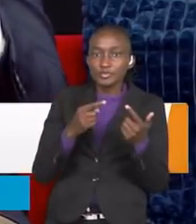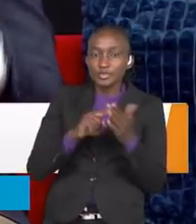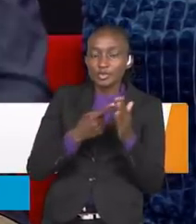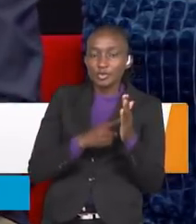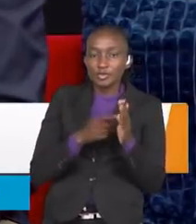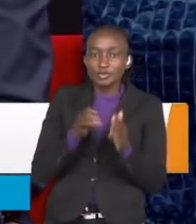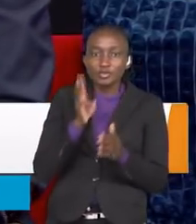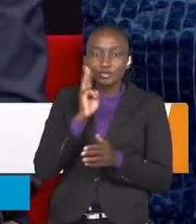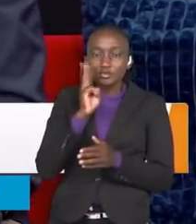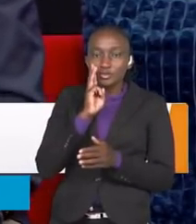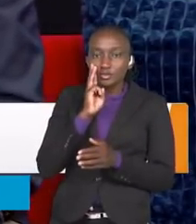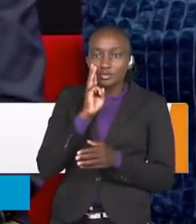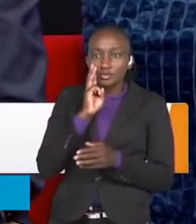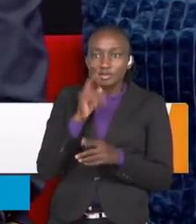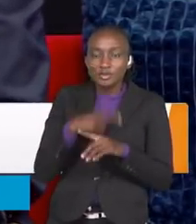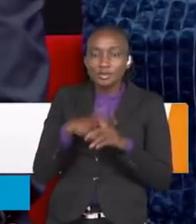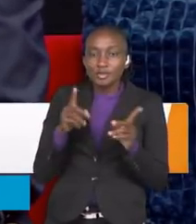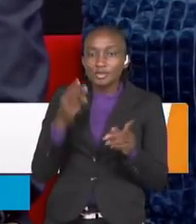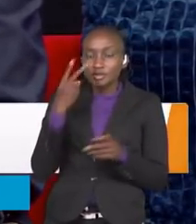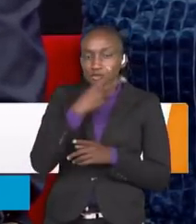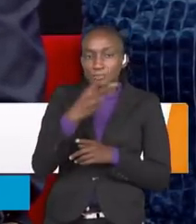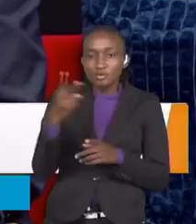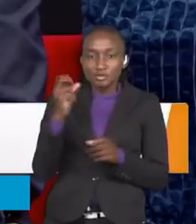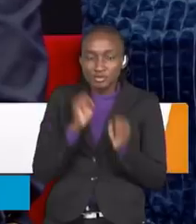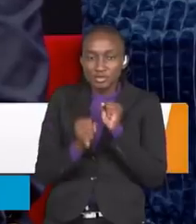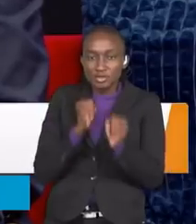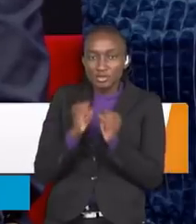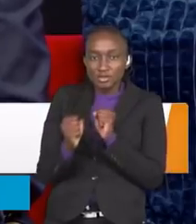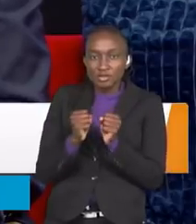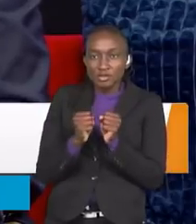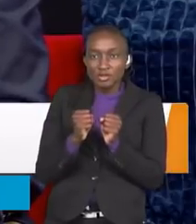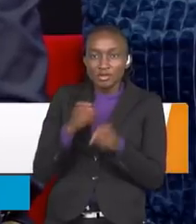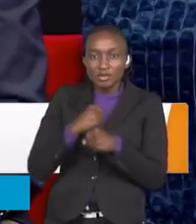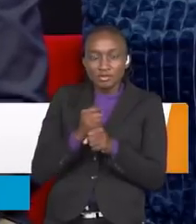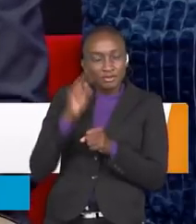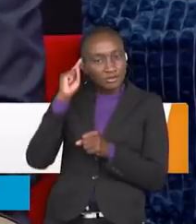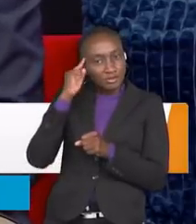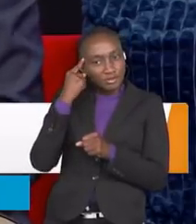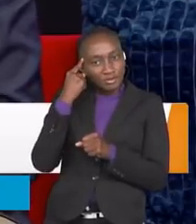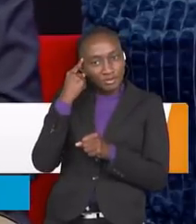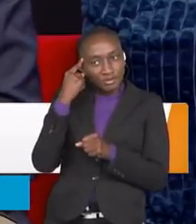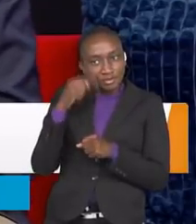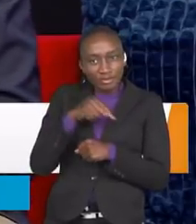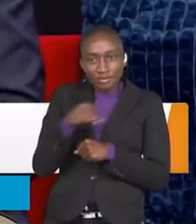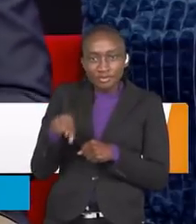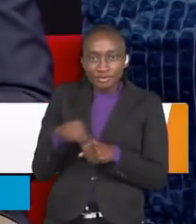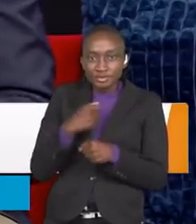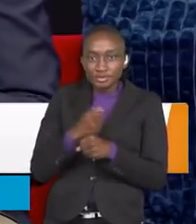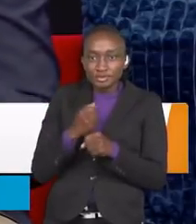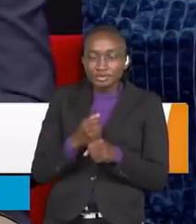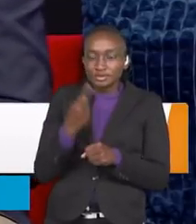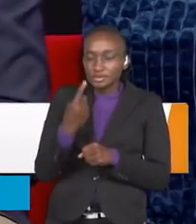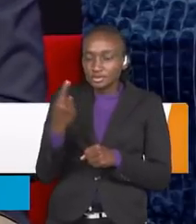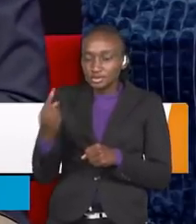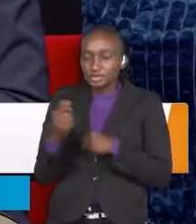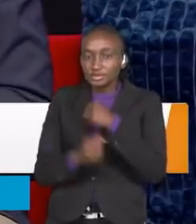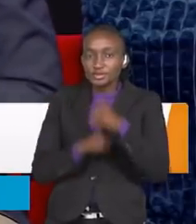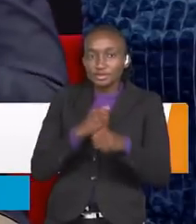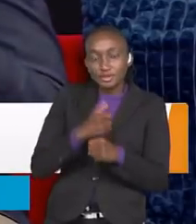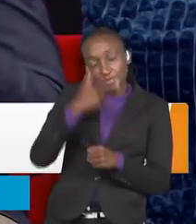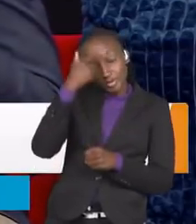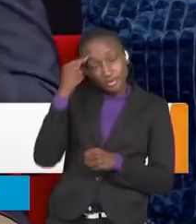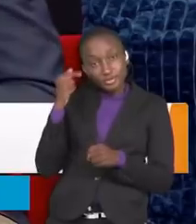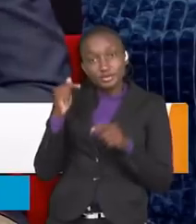of water fetching. But looking at the run, do you think we will be doing this year in, year out? Because